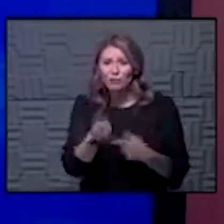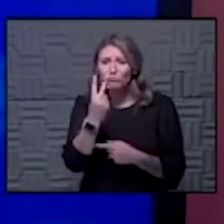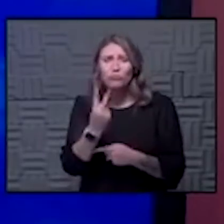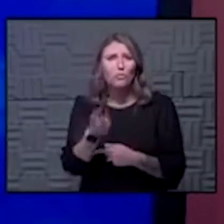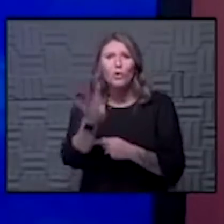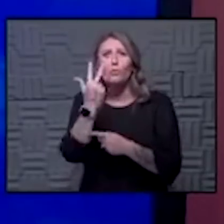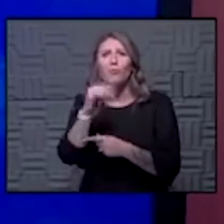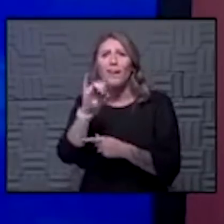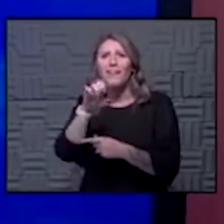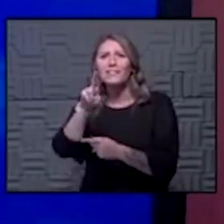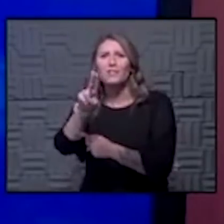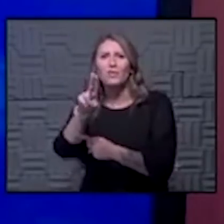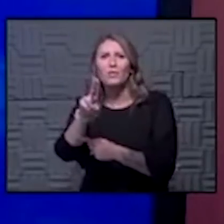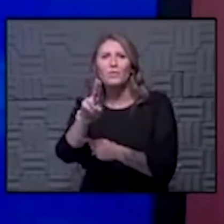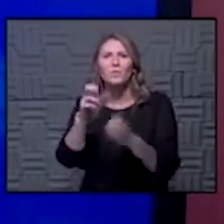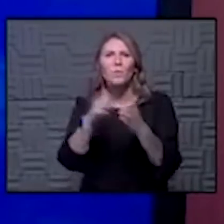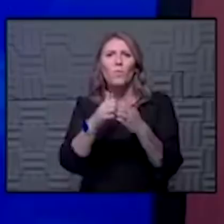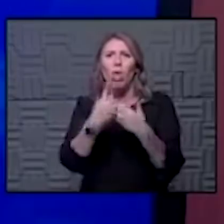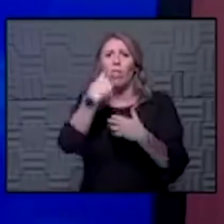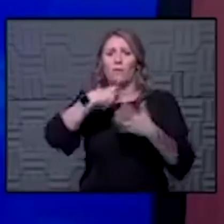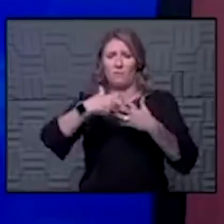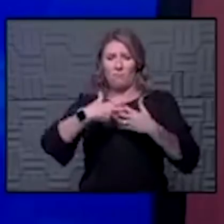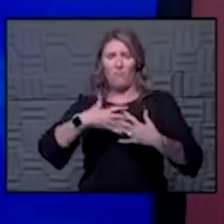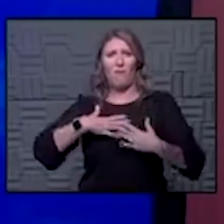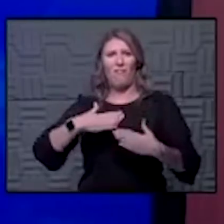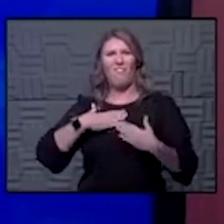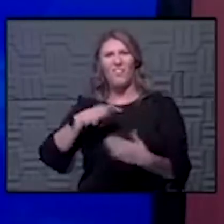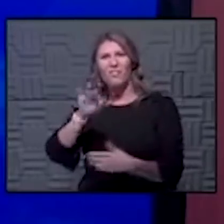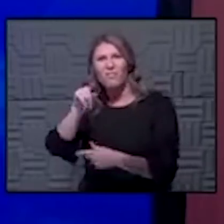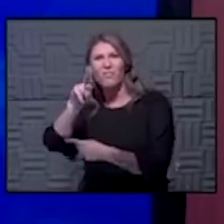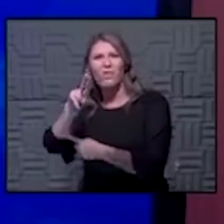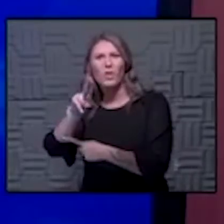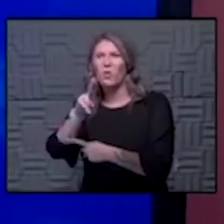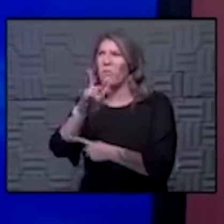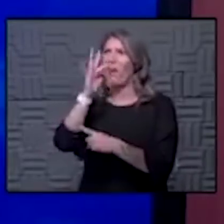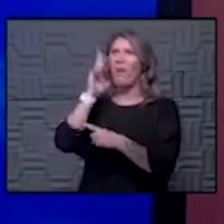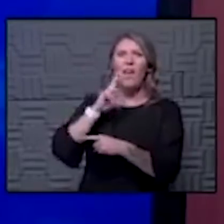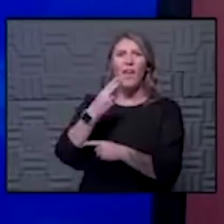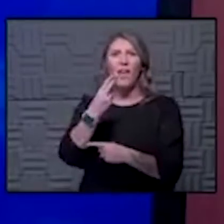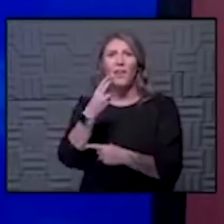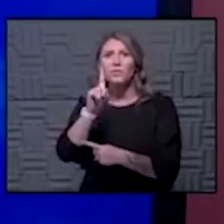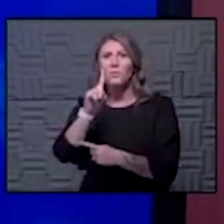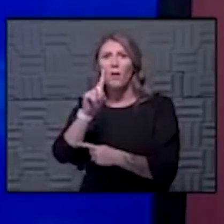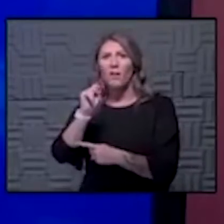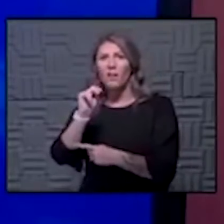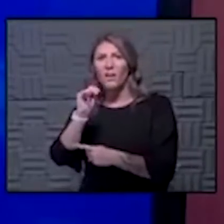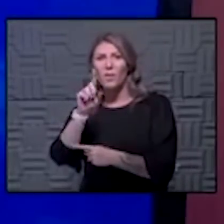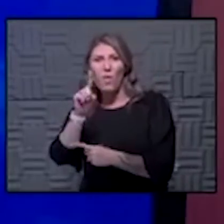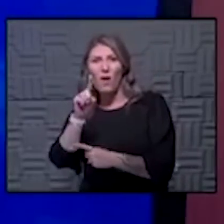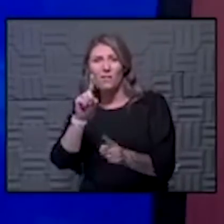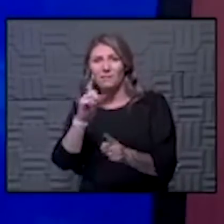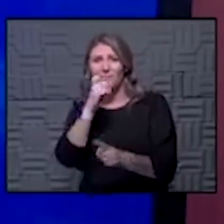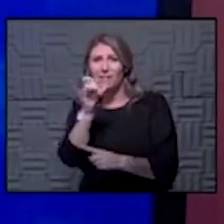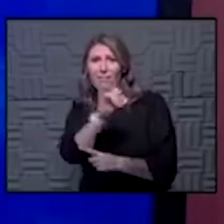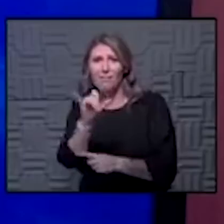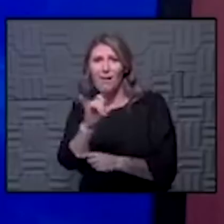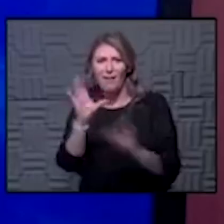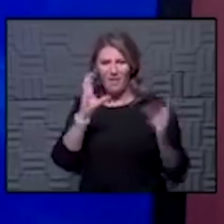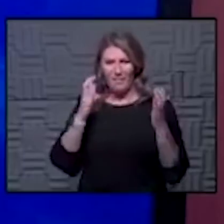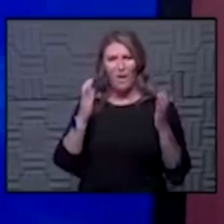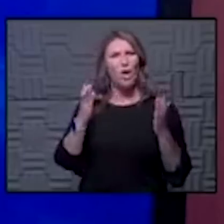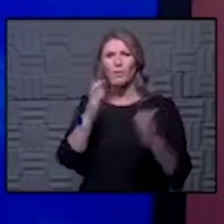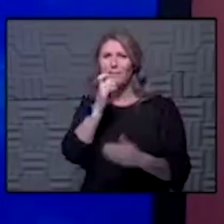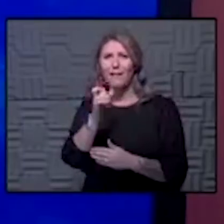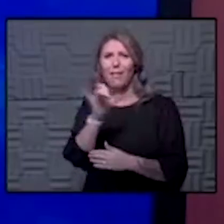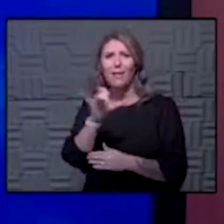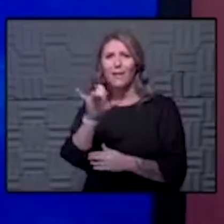3 ICUs full of intubated influenza patients. Even in the worst of the years, H1N1, for example, wasn't like this. This is not the flu. So I think those messages